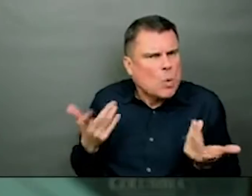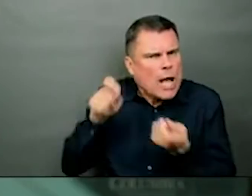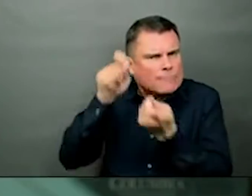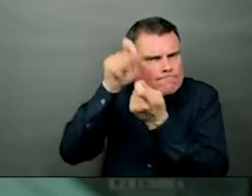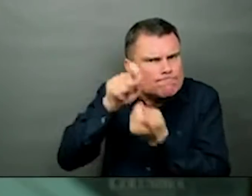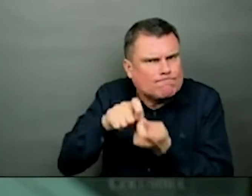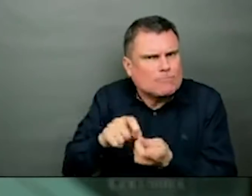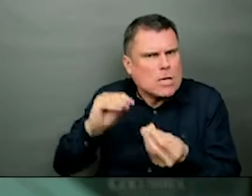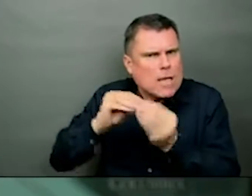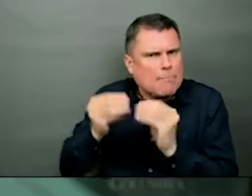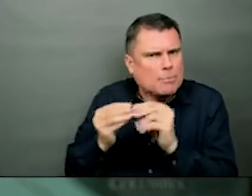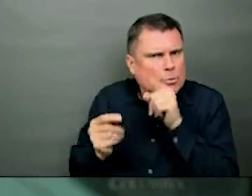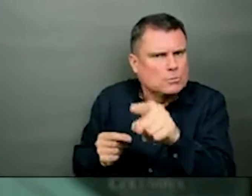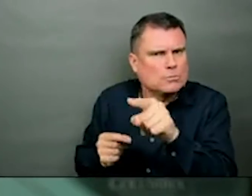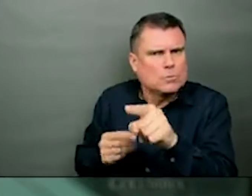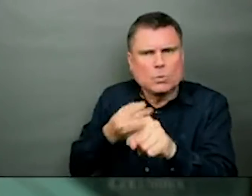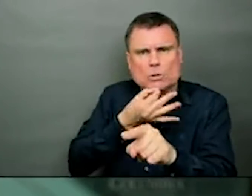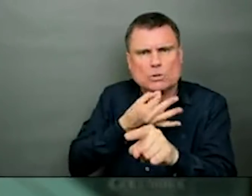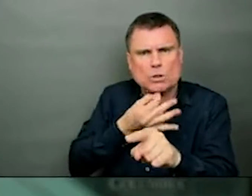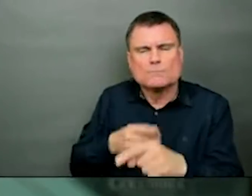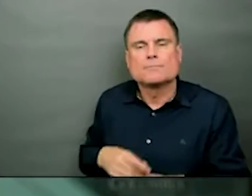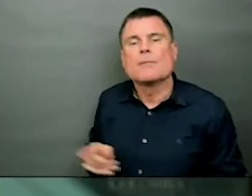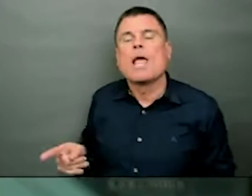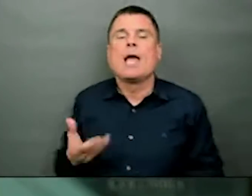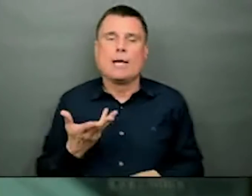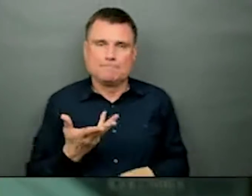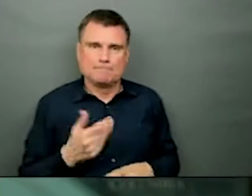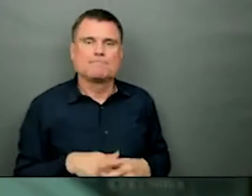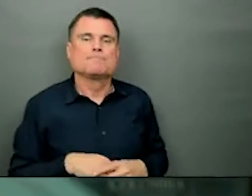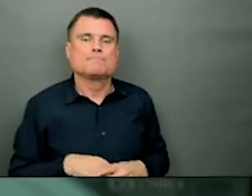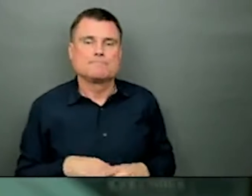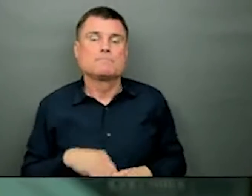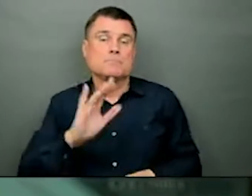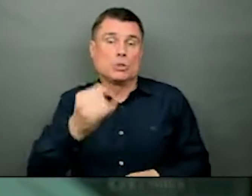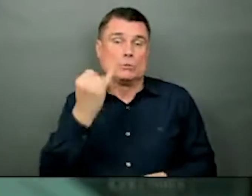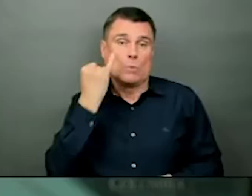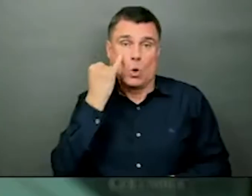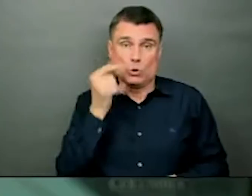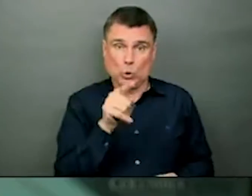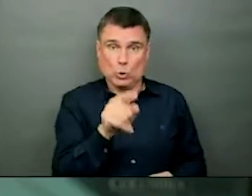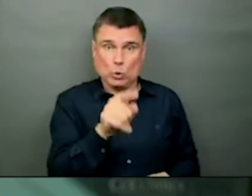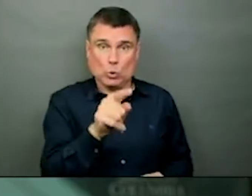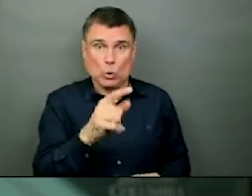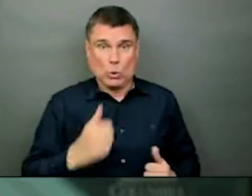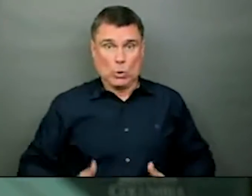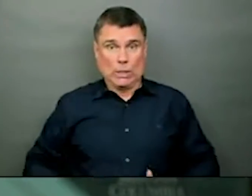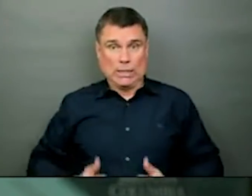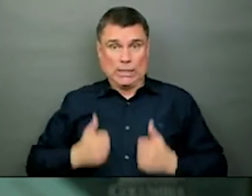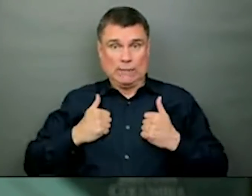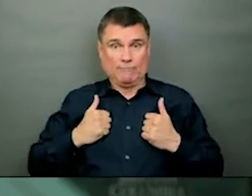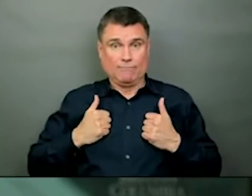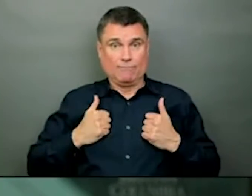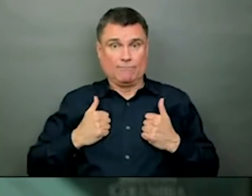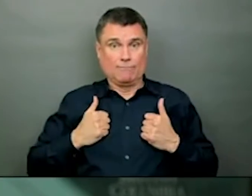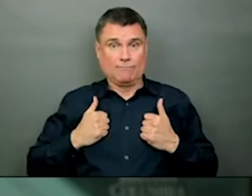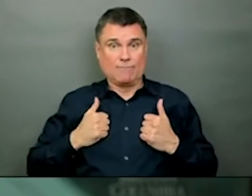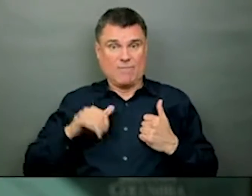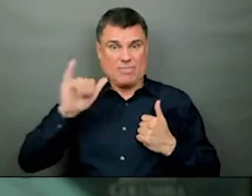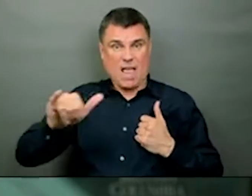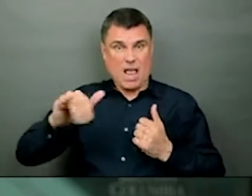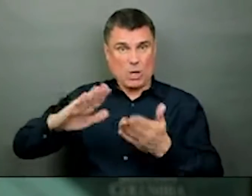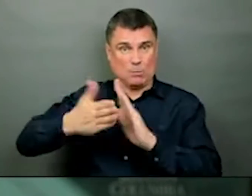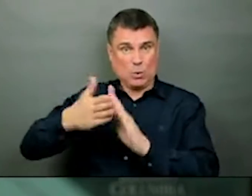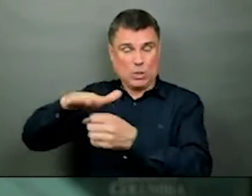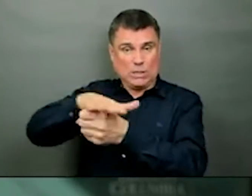live in Community X, let's not give it a community name, right? And you were to visit